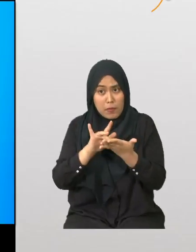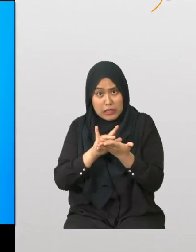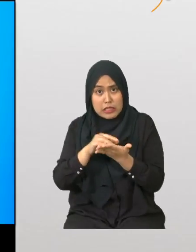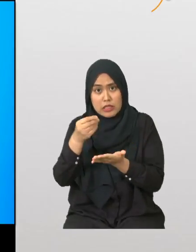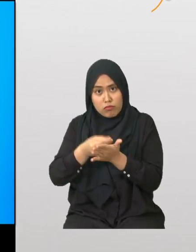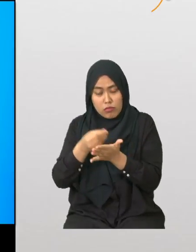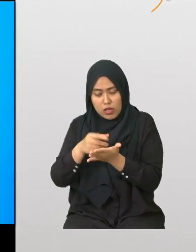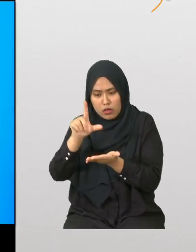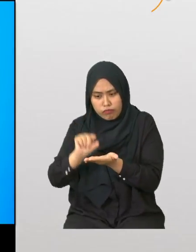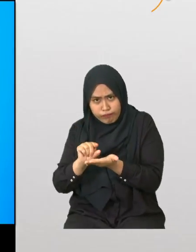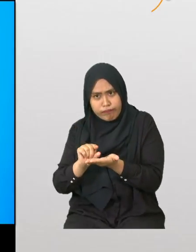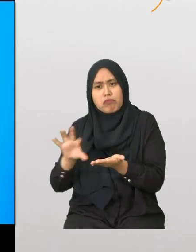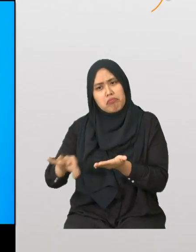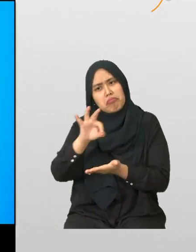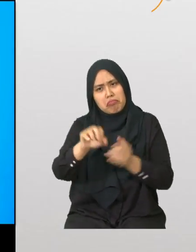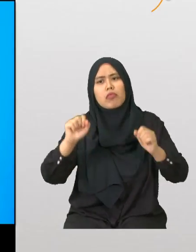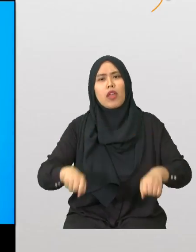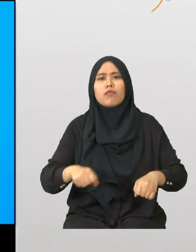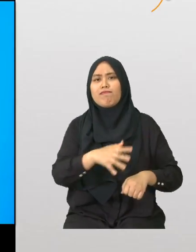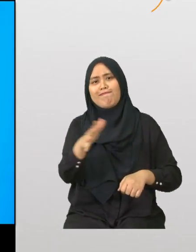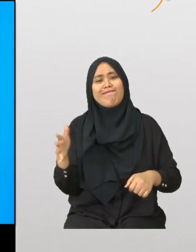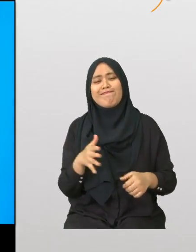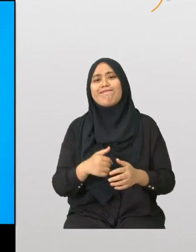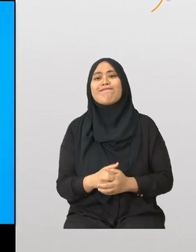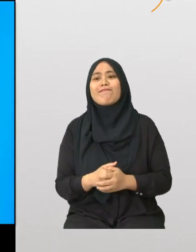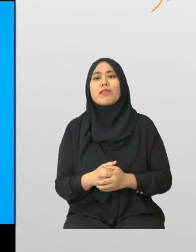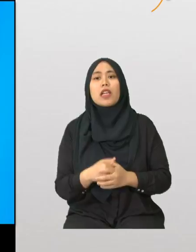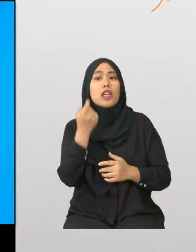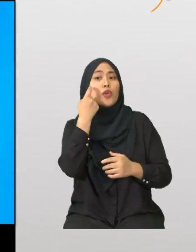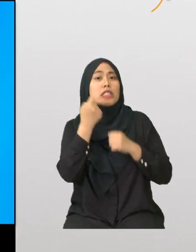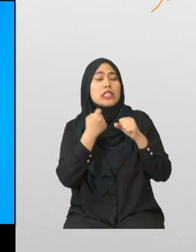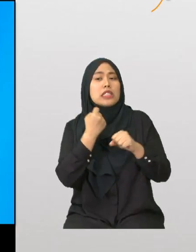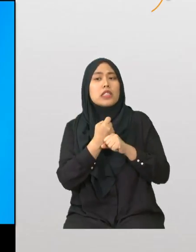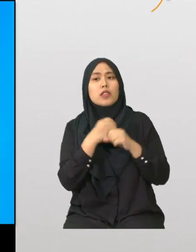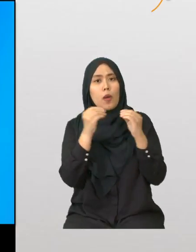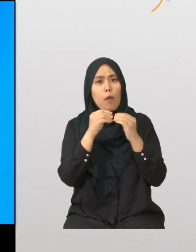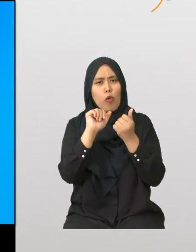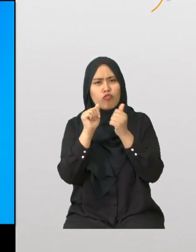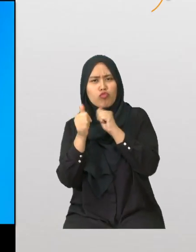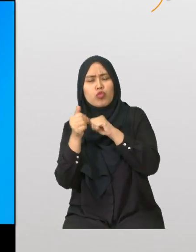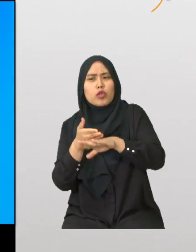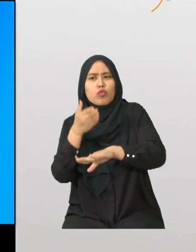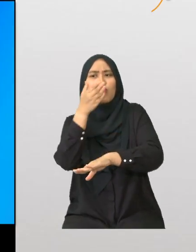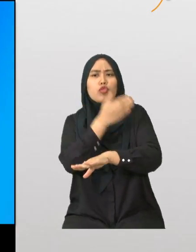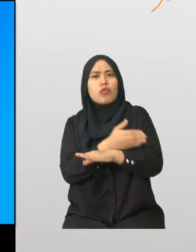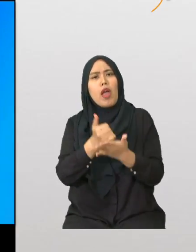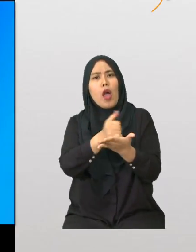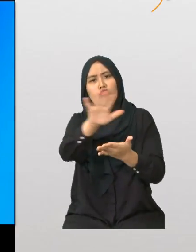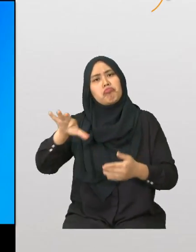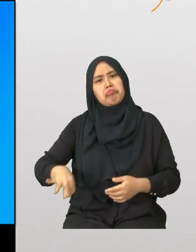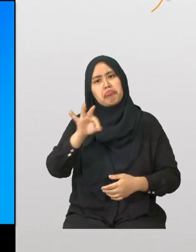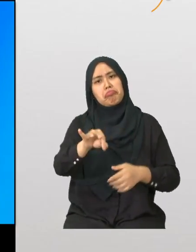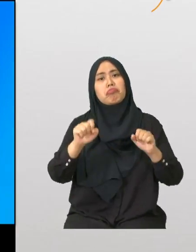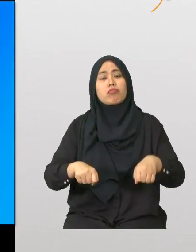you. In recent years, we've made further changes to help you with your medical costs.